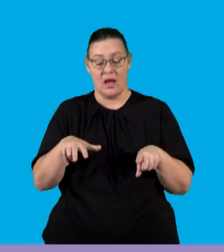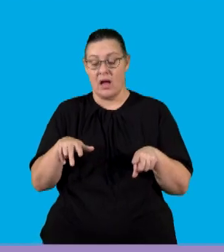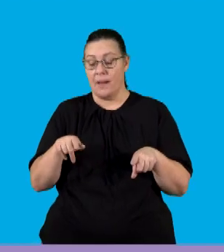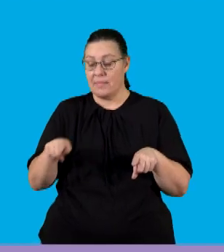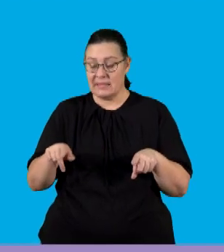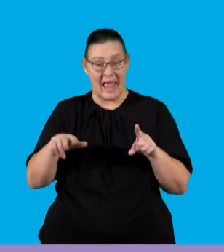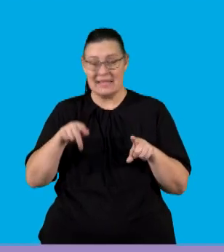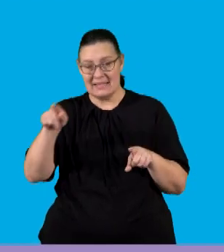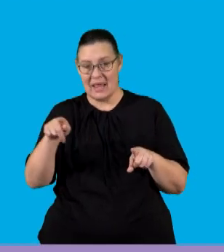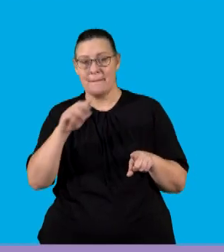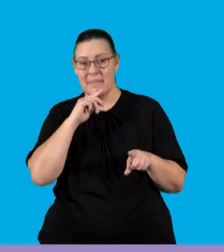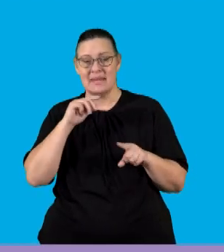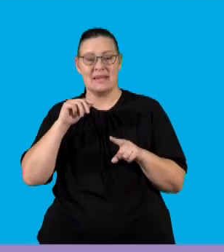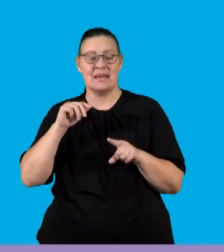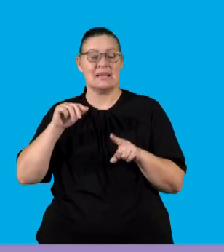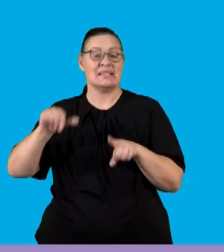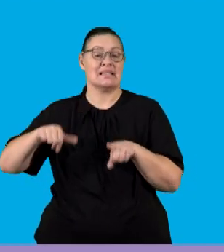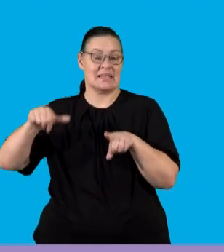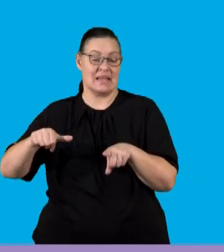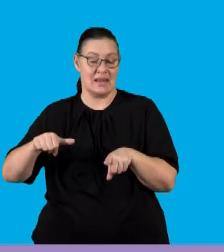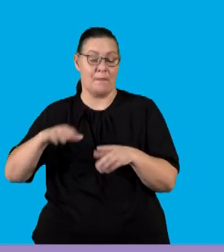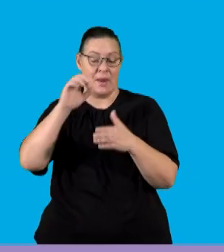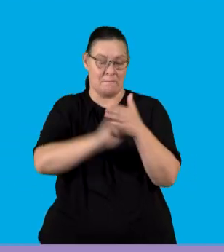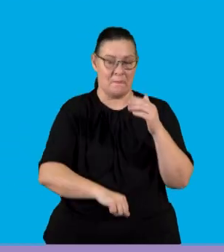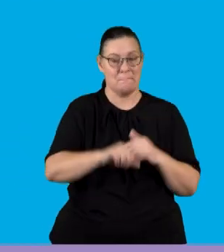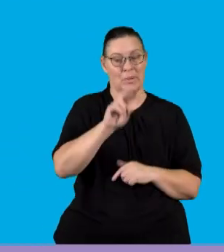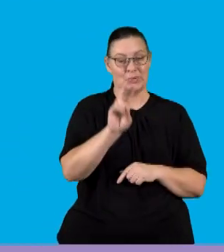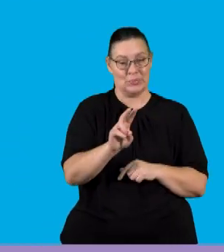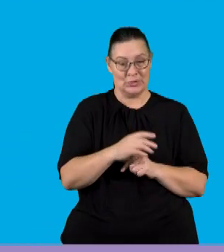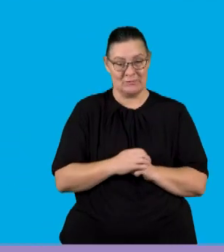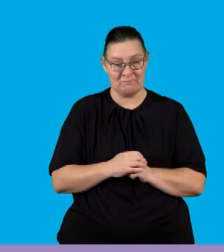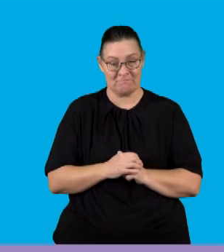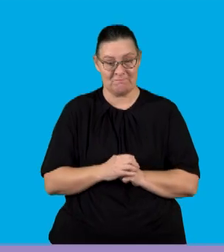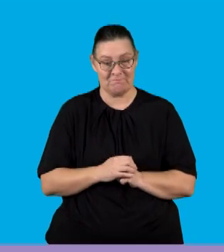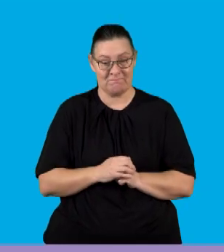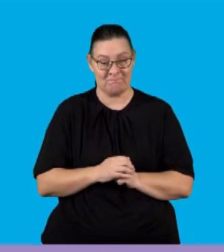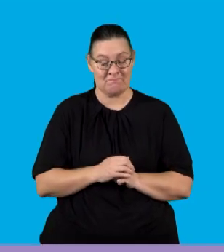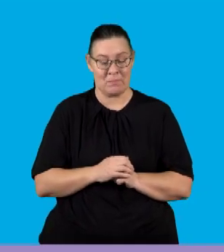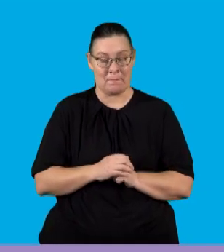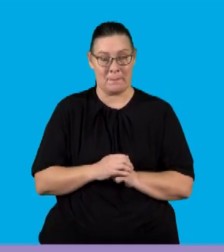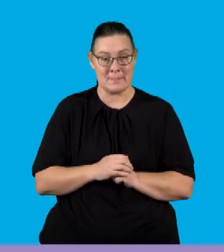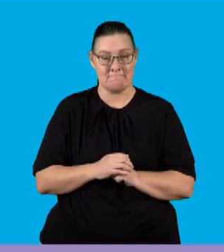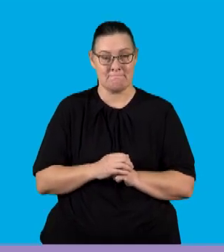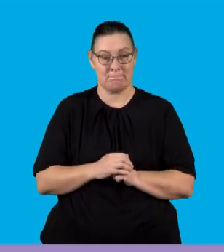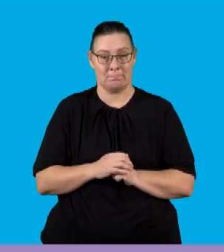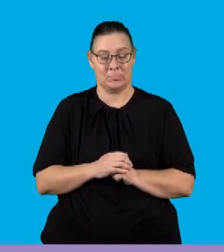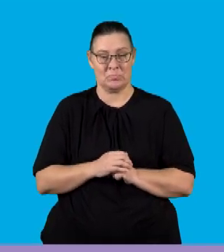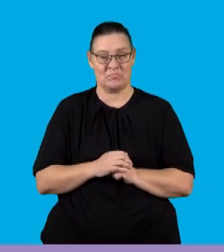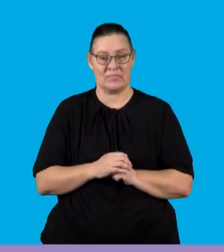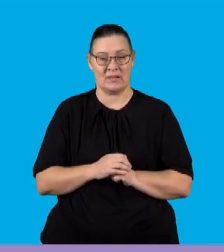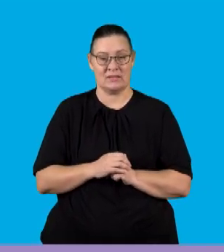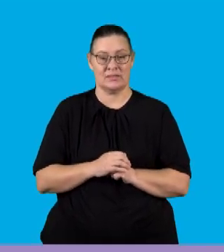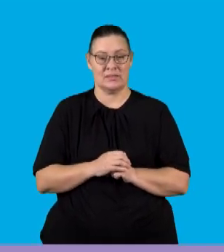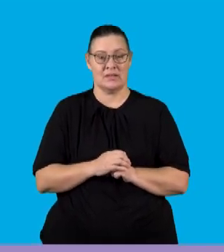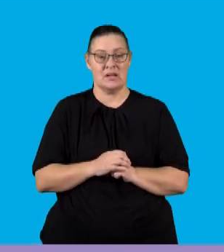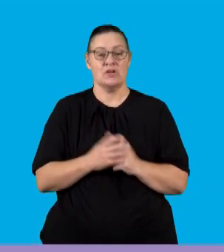term is not 18. So how do we move from 18 to that third term? Yes, we are going to